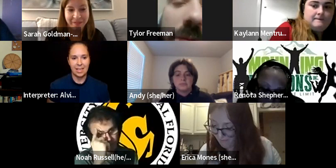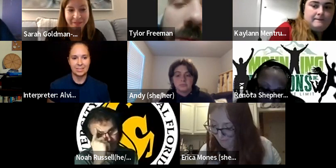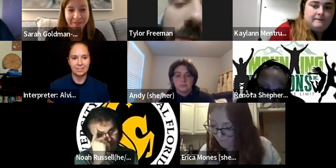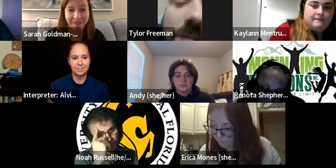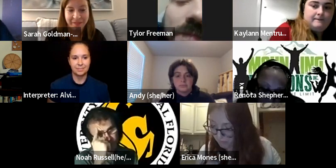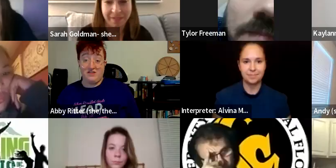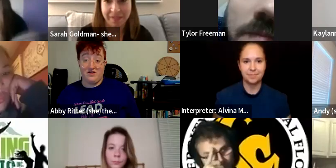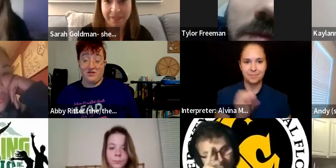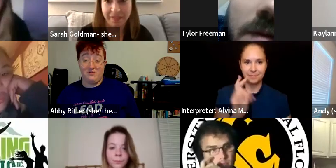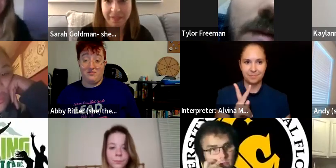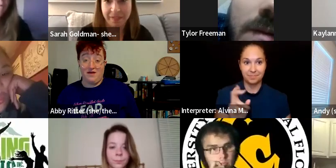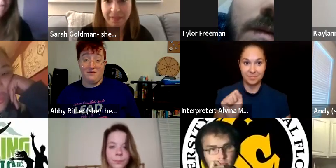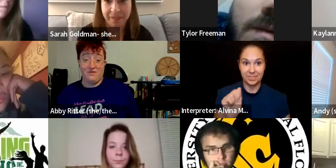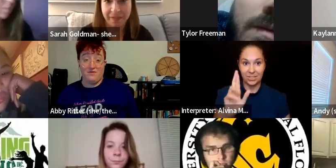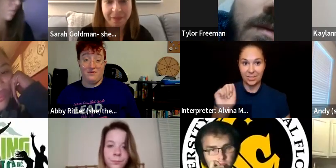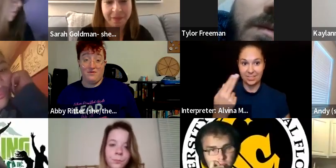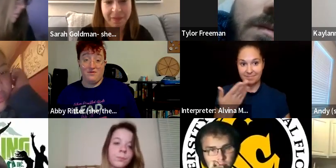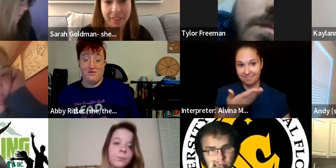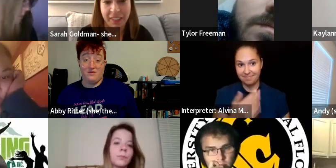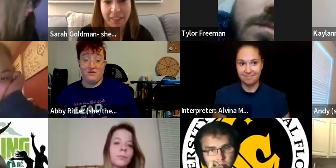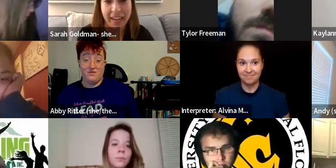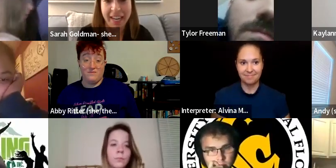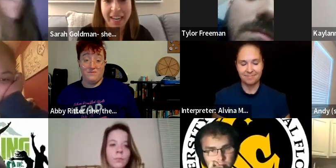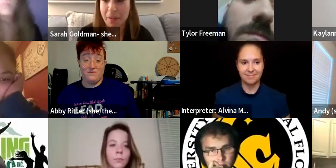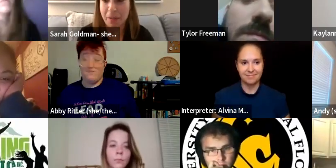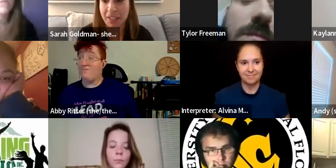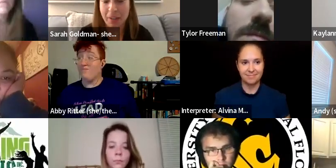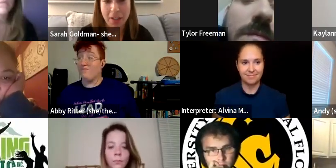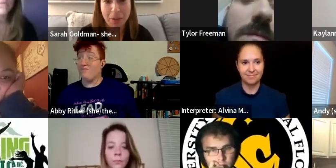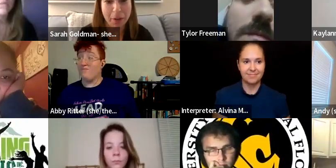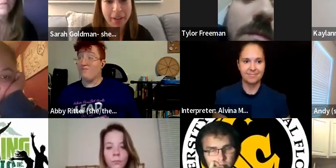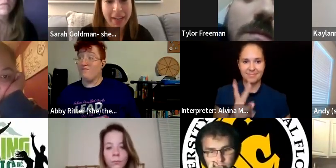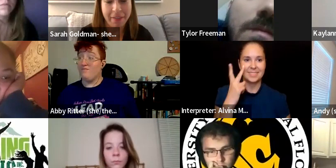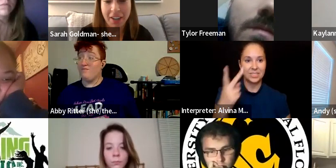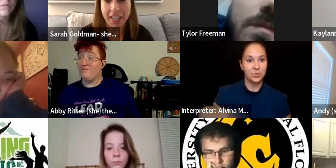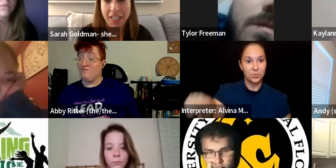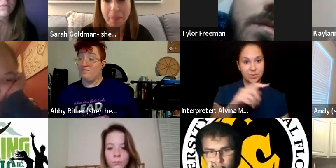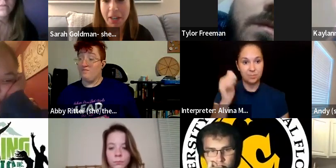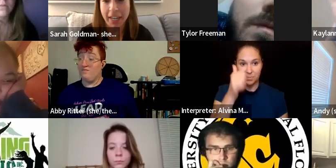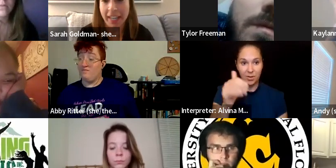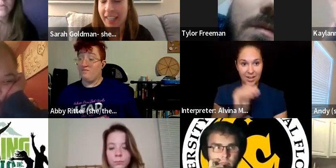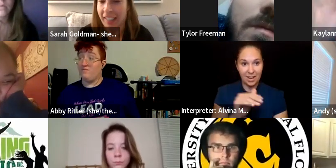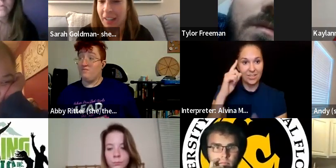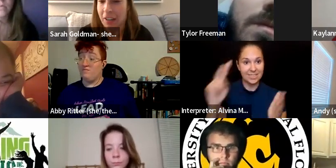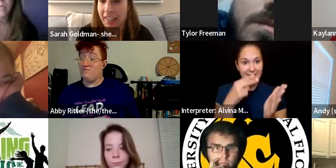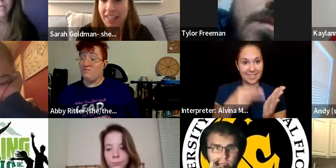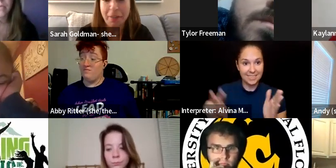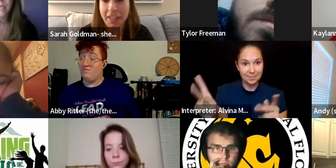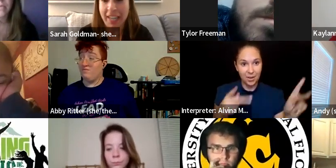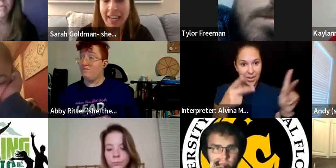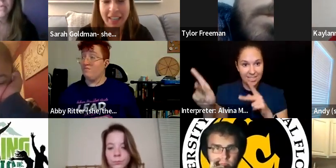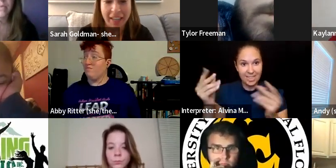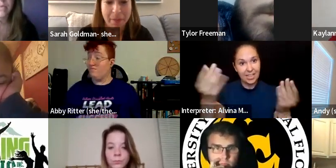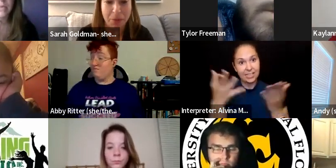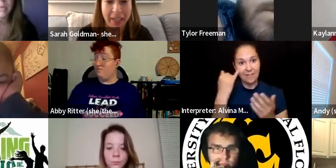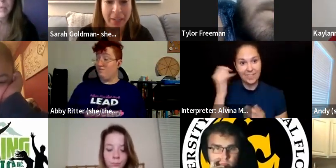All right, I'm gonna turn it to Sarah to close us out. All right, we will see you all tomorrow night for our dance party. Let us know if you